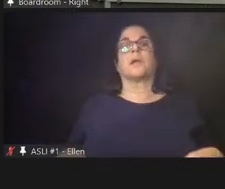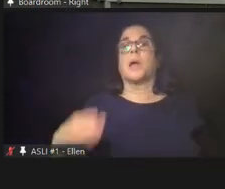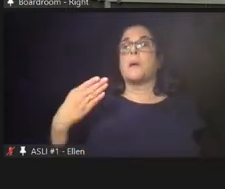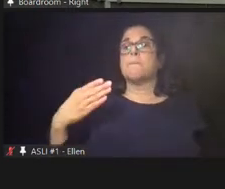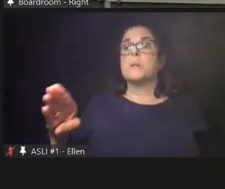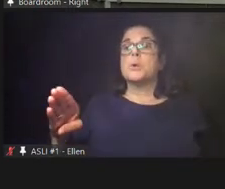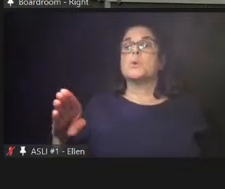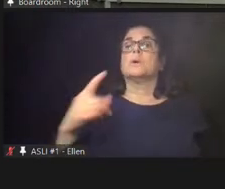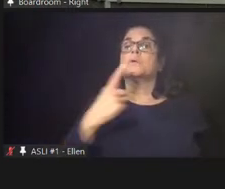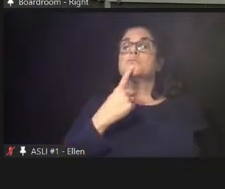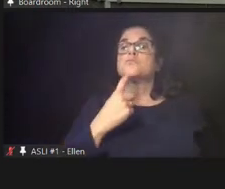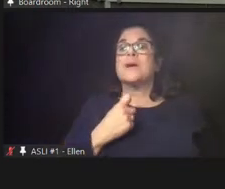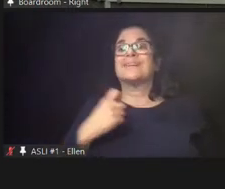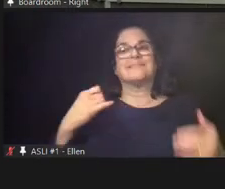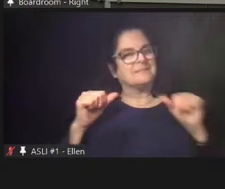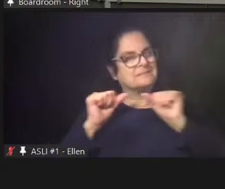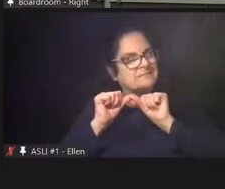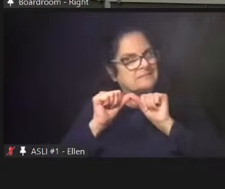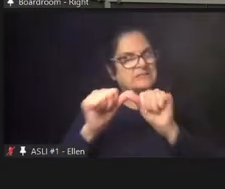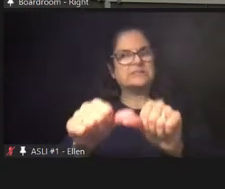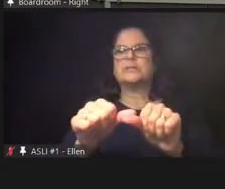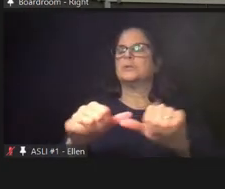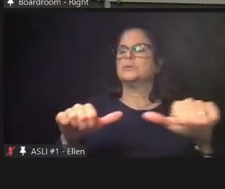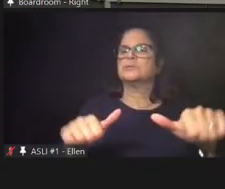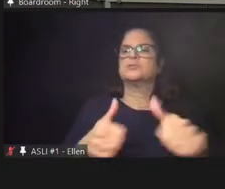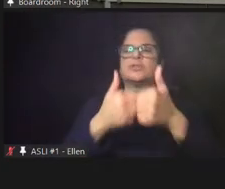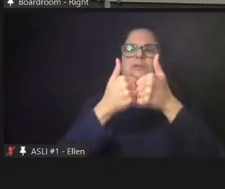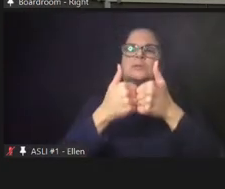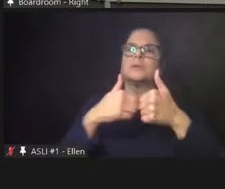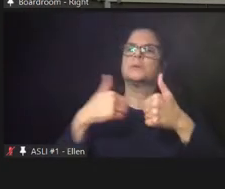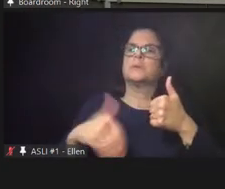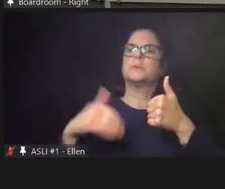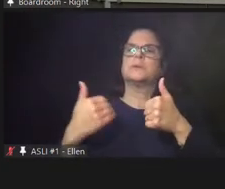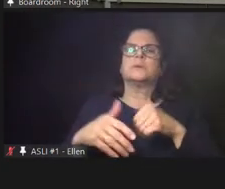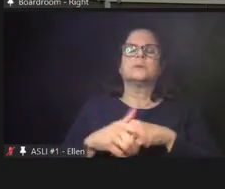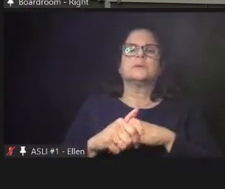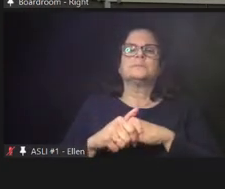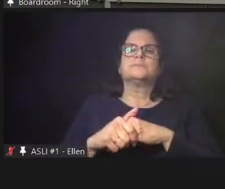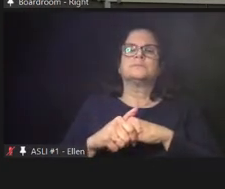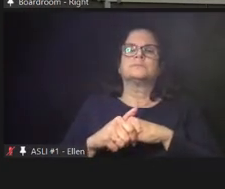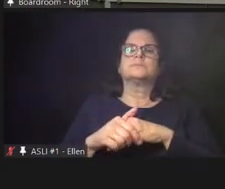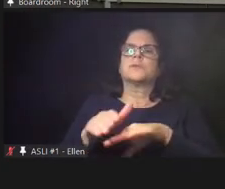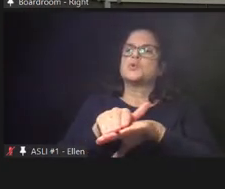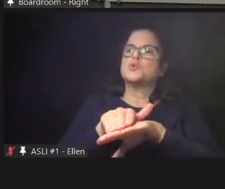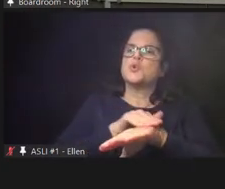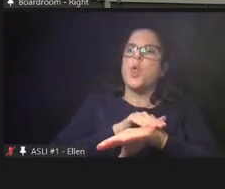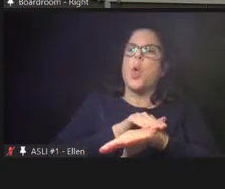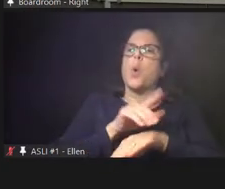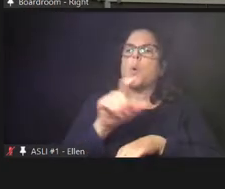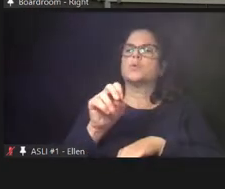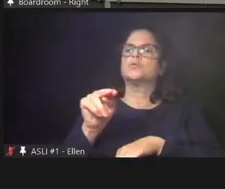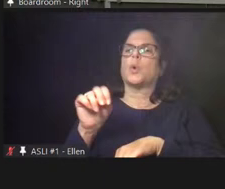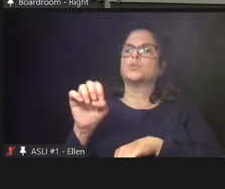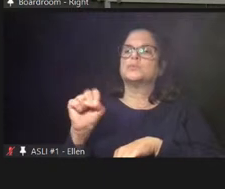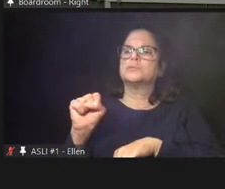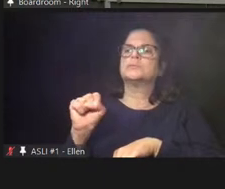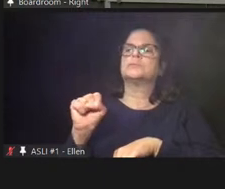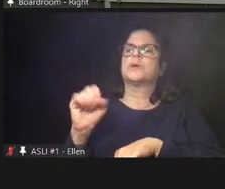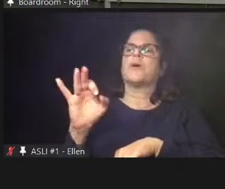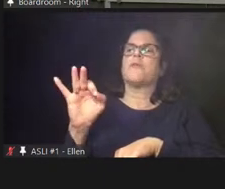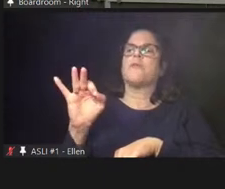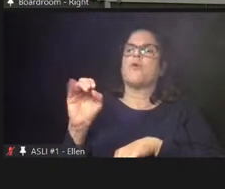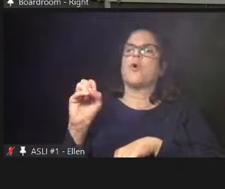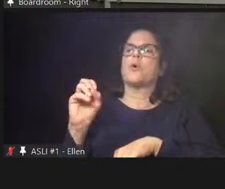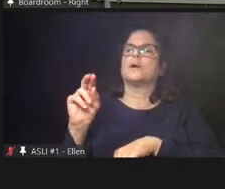the Red Line service continue to see challenges from workforce unavailability, slow zones on the Blue Line Forest Park branch, and